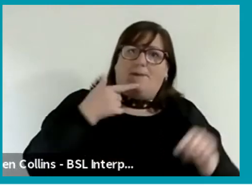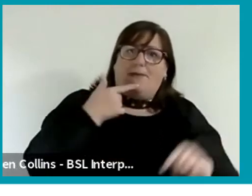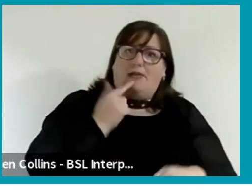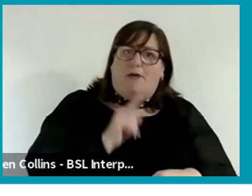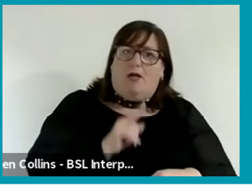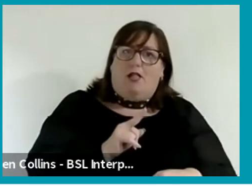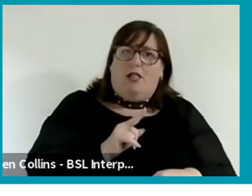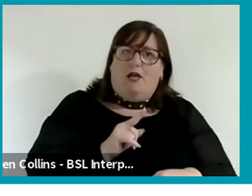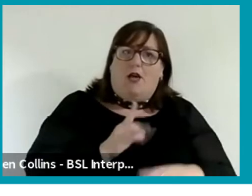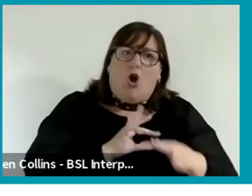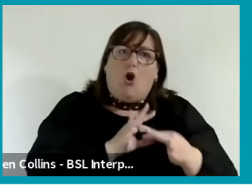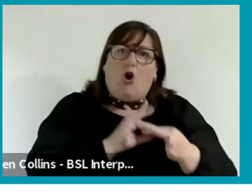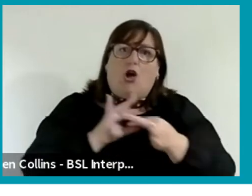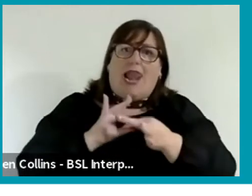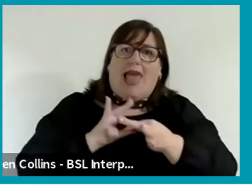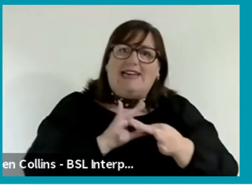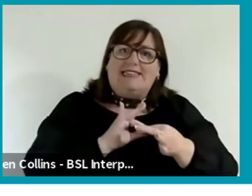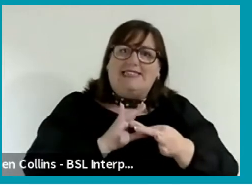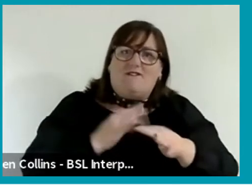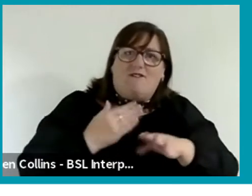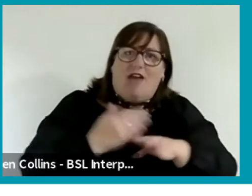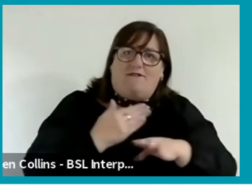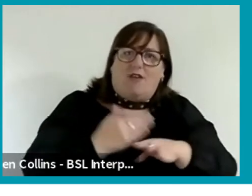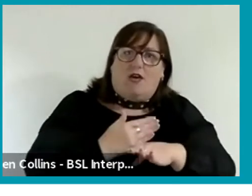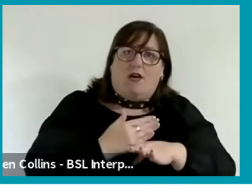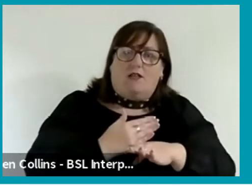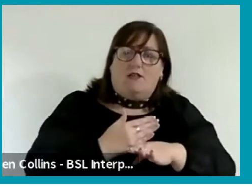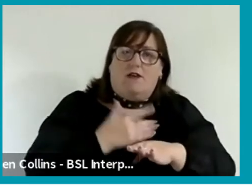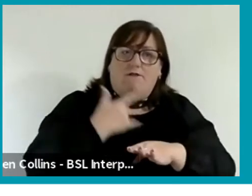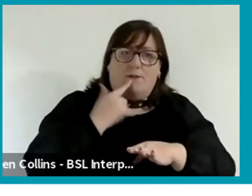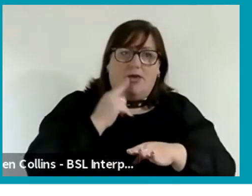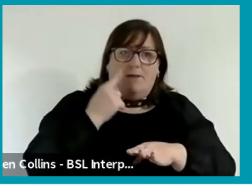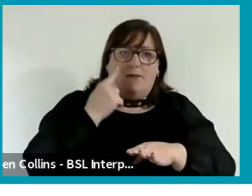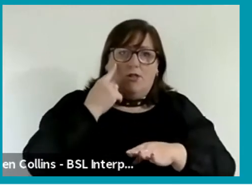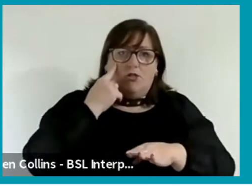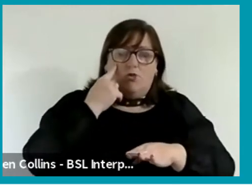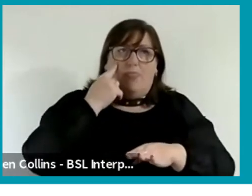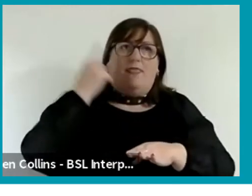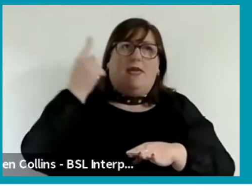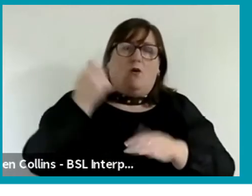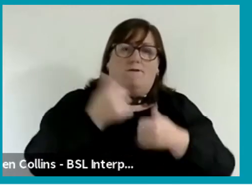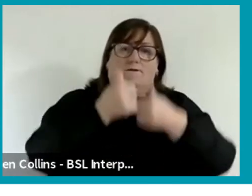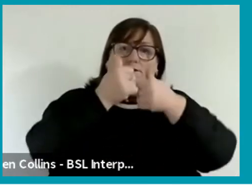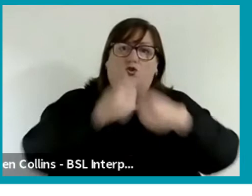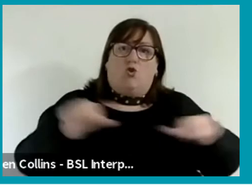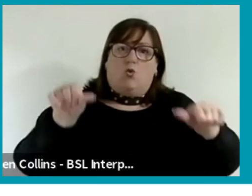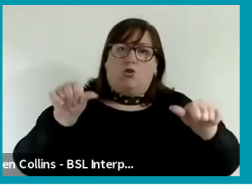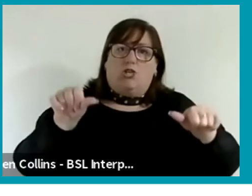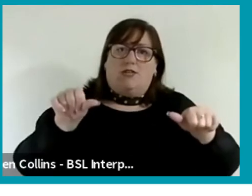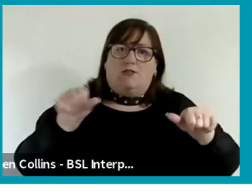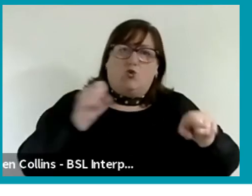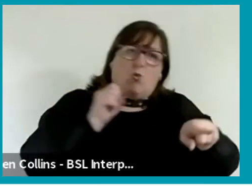put in the effort, to work together, to come to a solution, to influence change in a company.